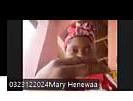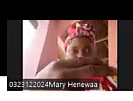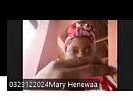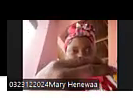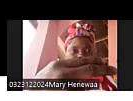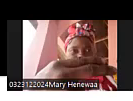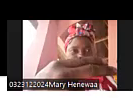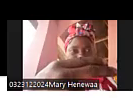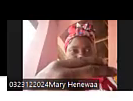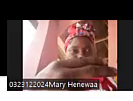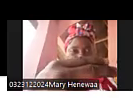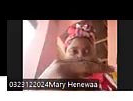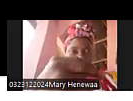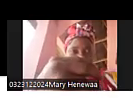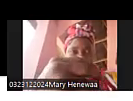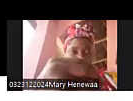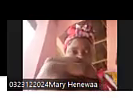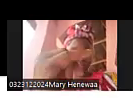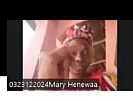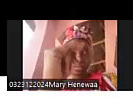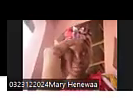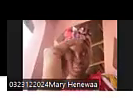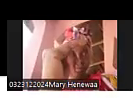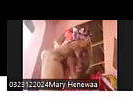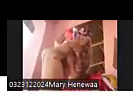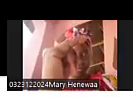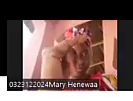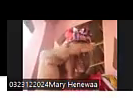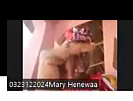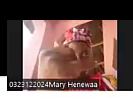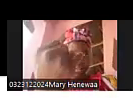J, then you write J with the I.